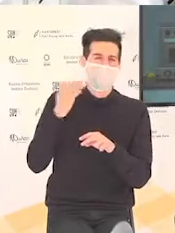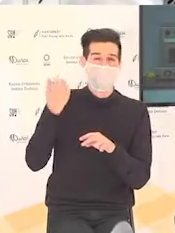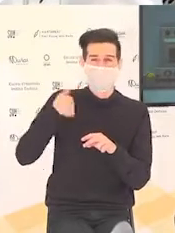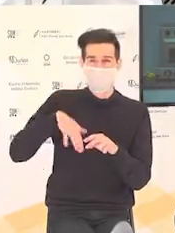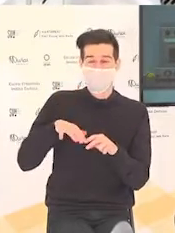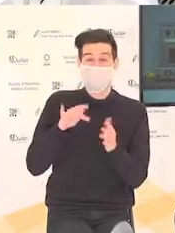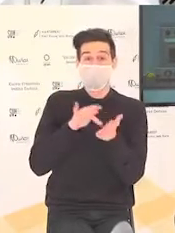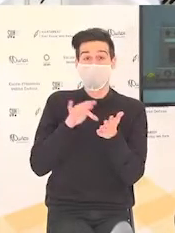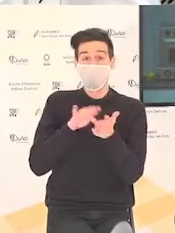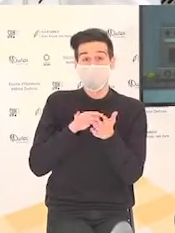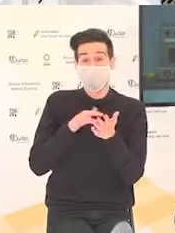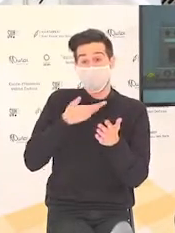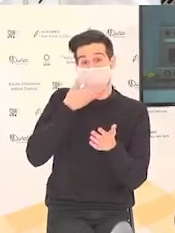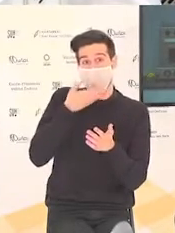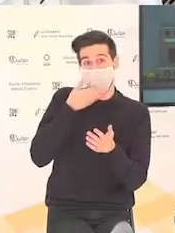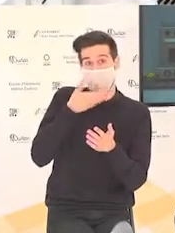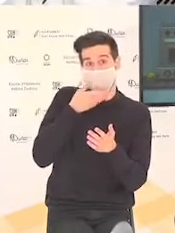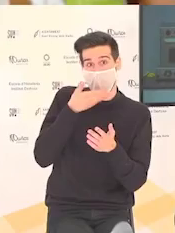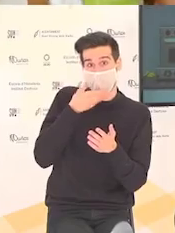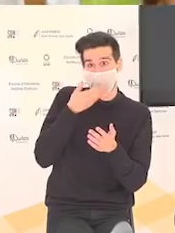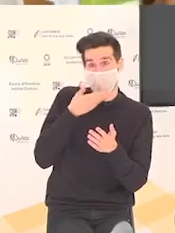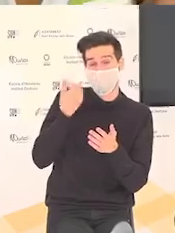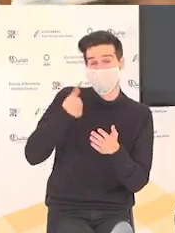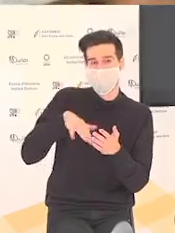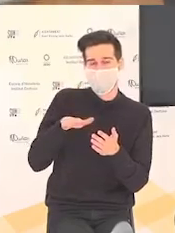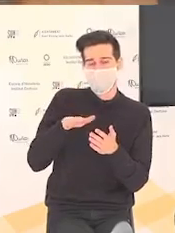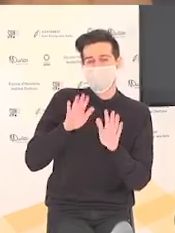calor y no se me va a batir bien.